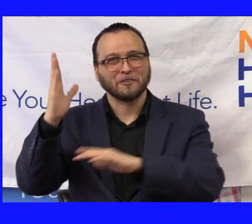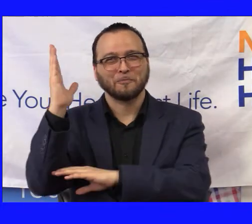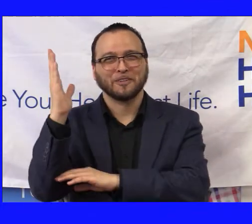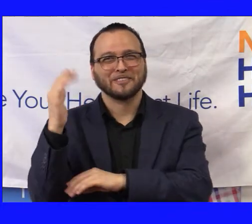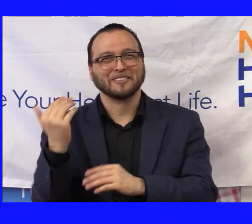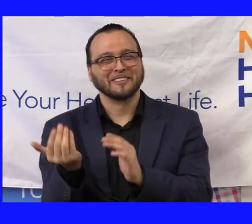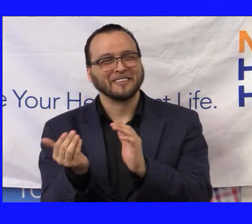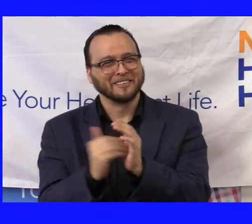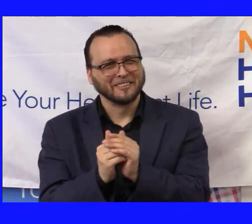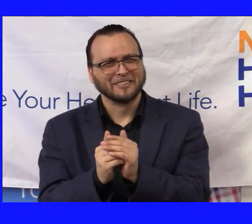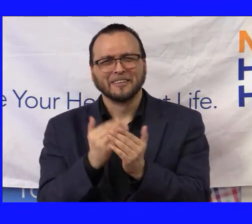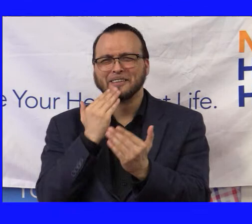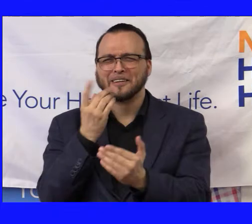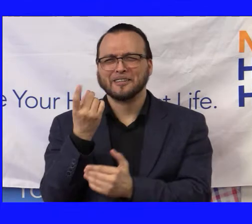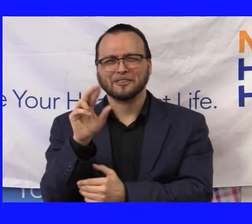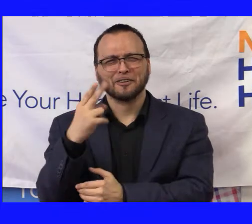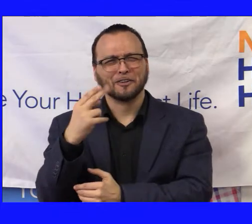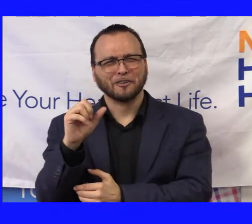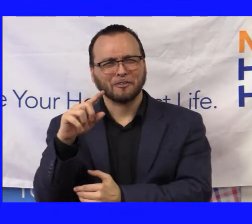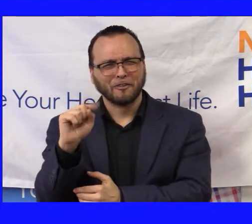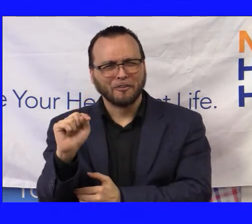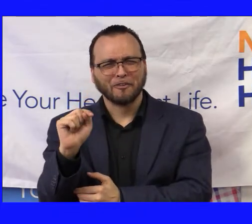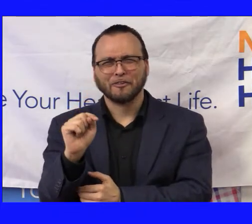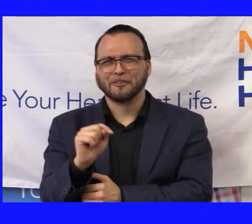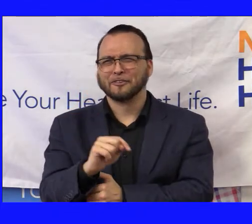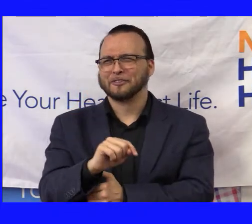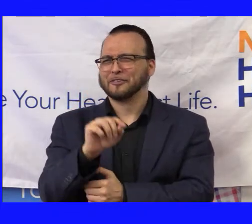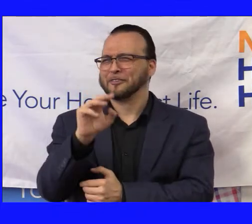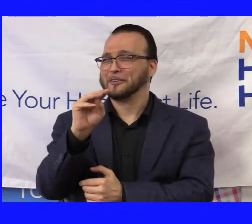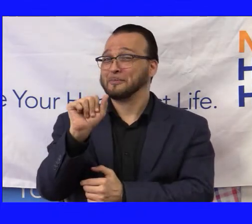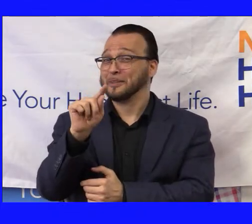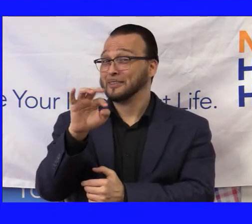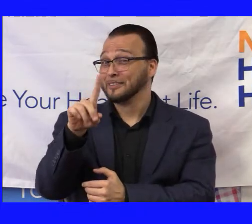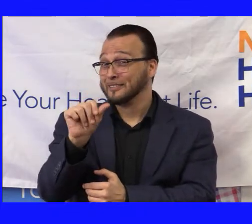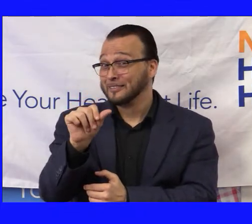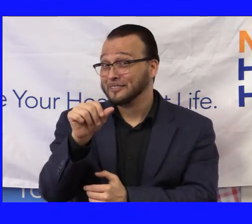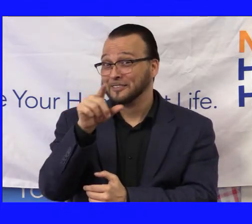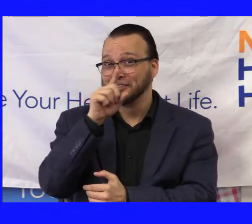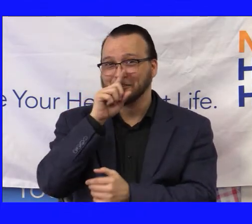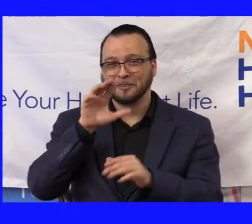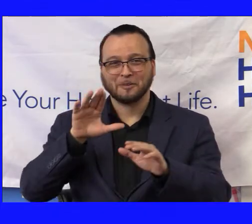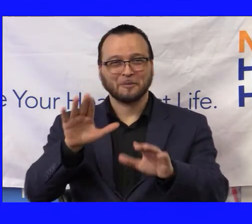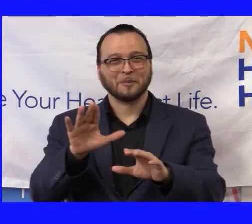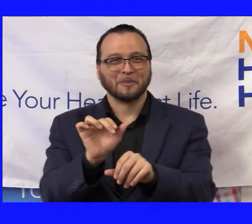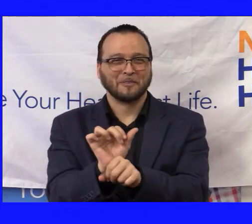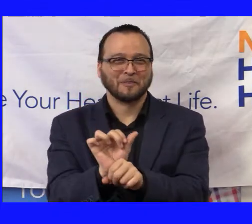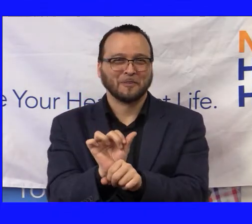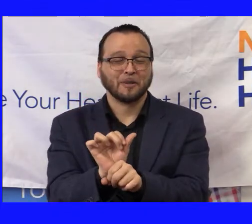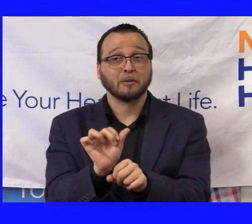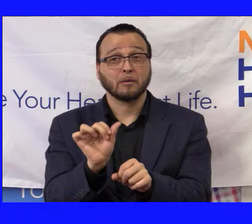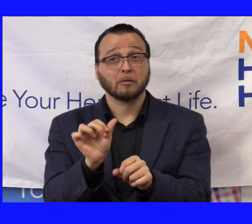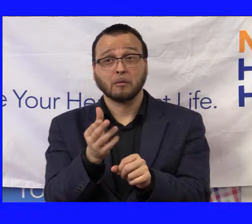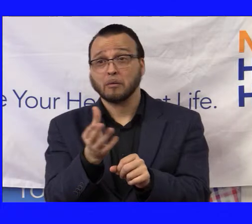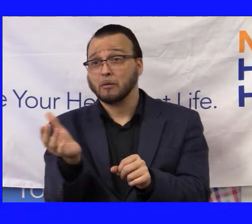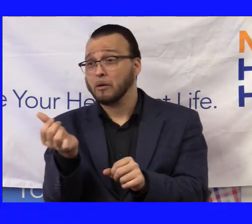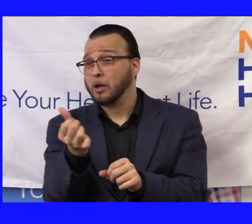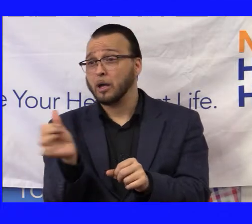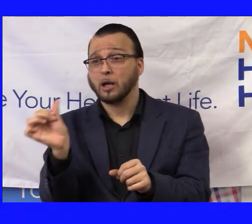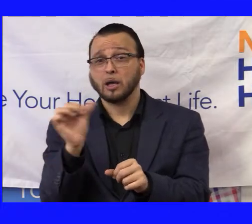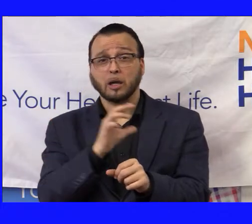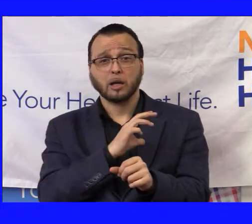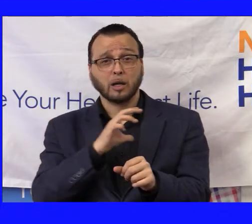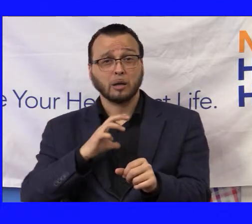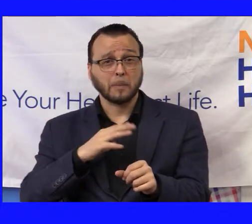Dr. Hart and of course, Matilde for wonderful presentation. I would like to go over the committee members if they have any question